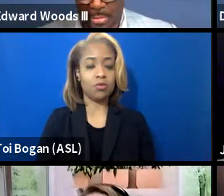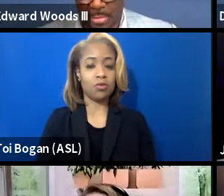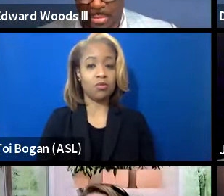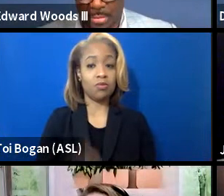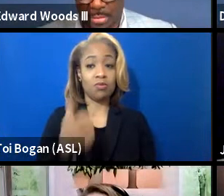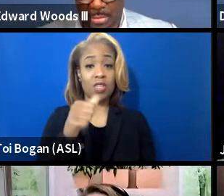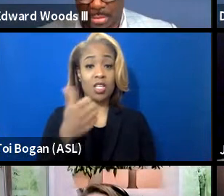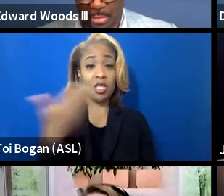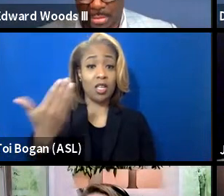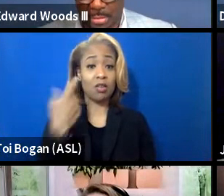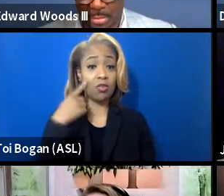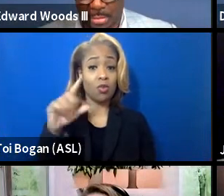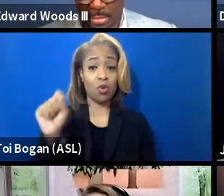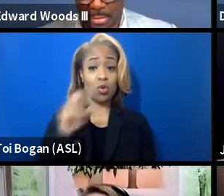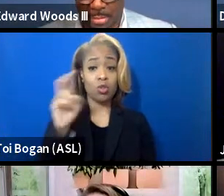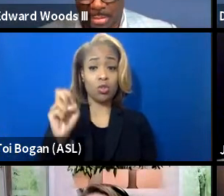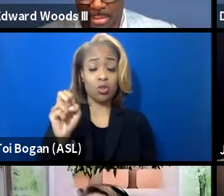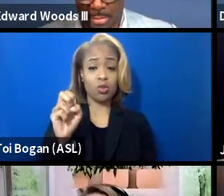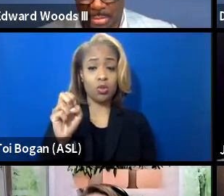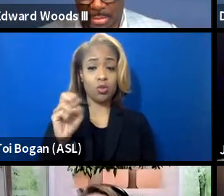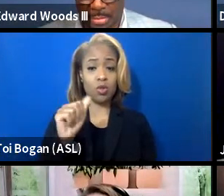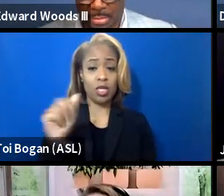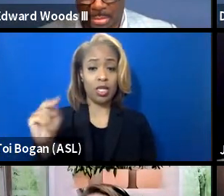Anything else for Sue Ann?